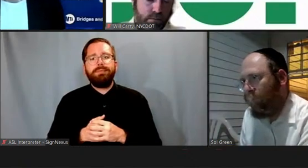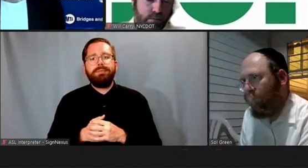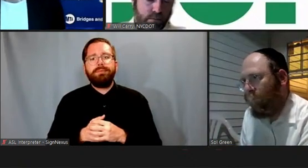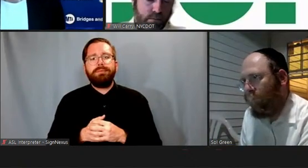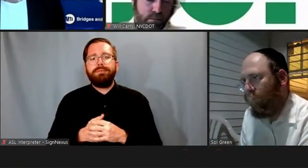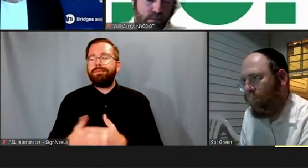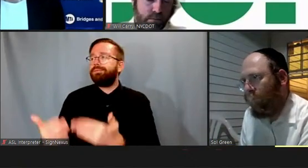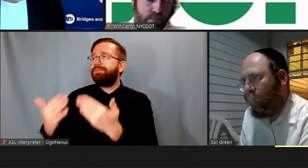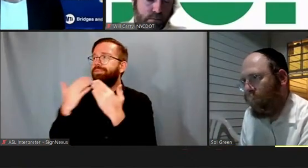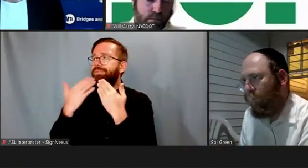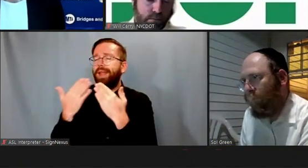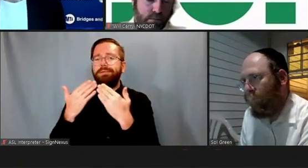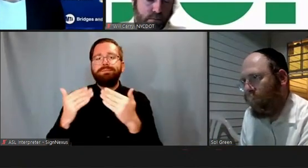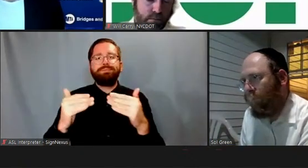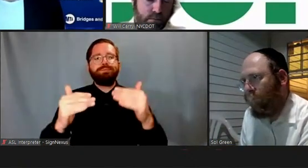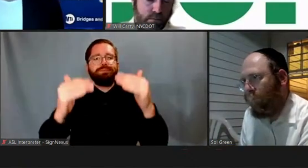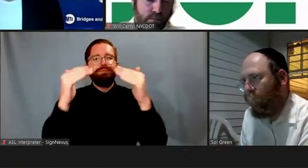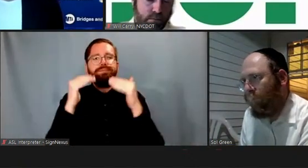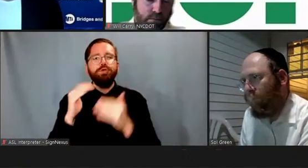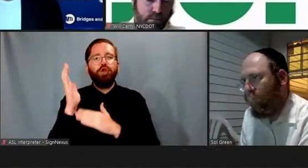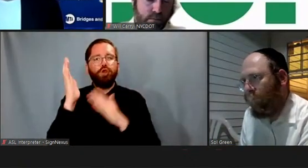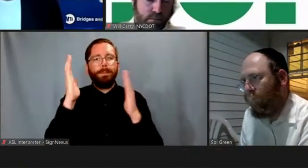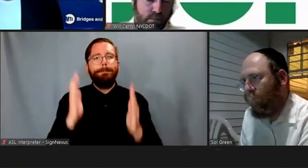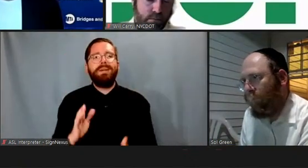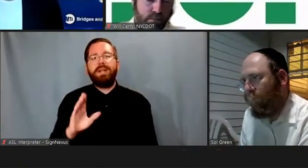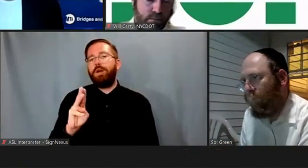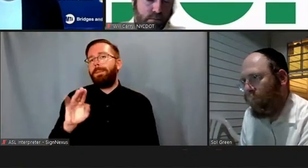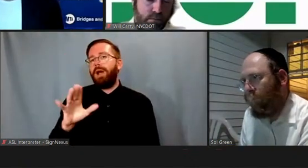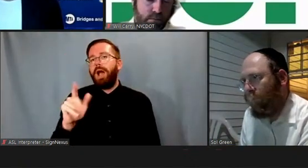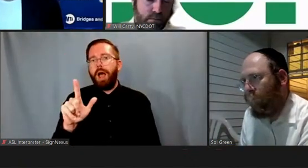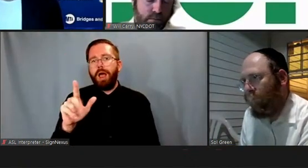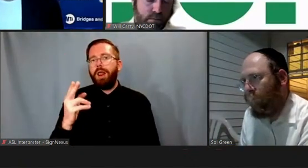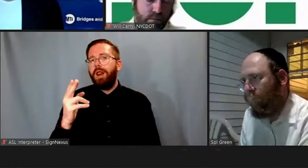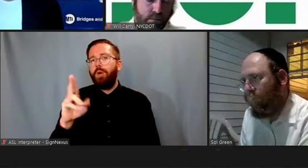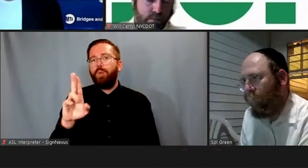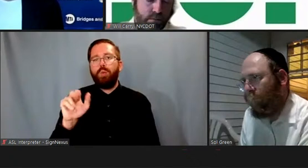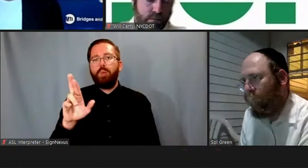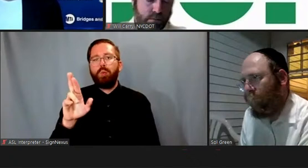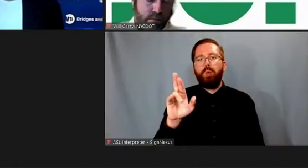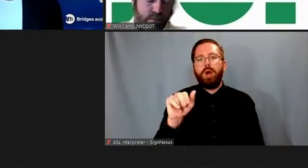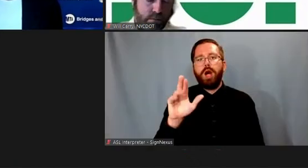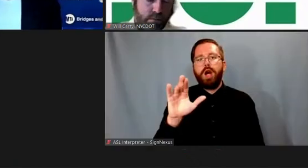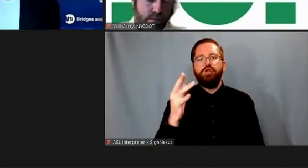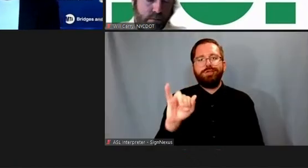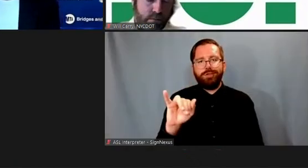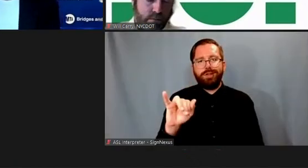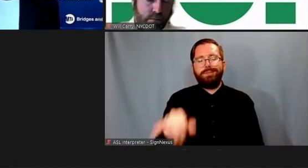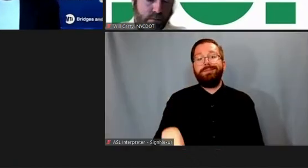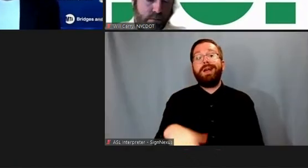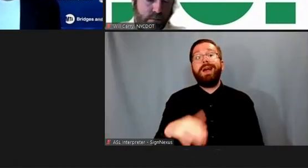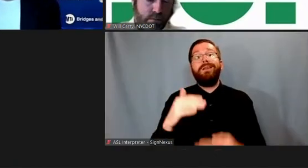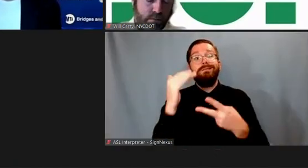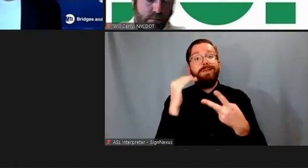thank you our next speaker is michael harachi followed by edward p